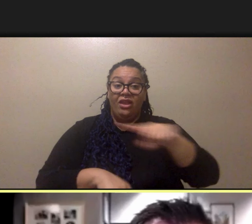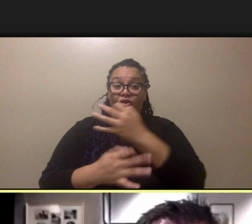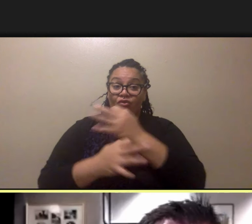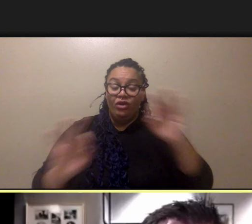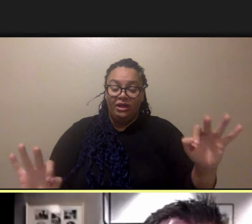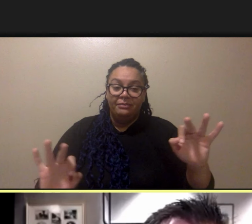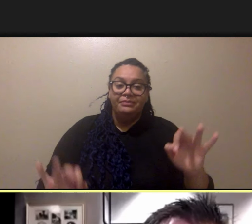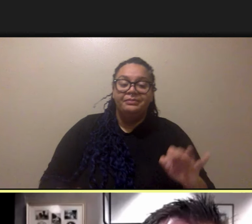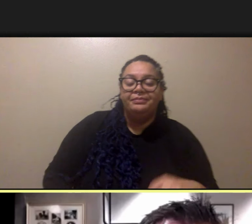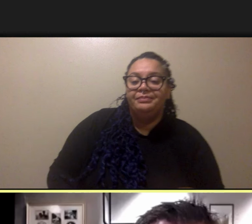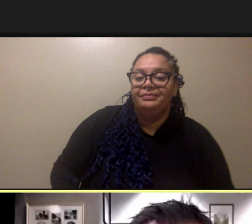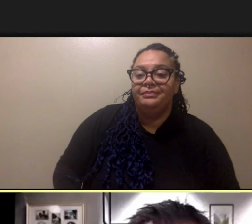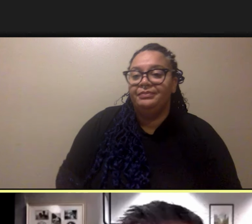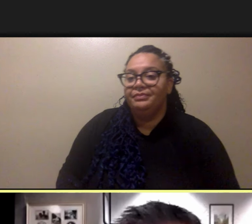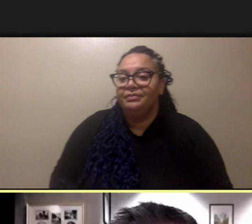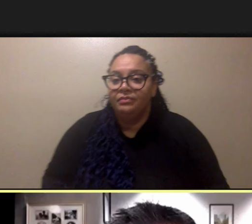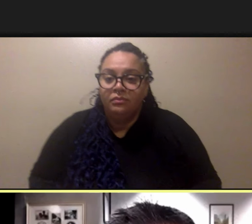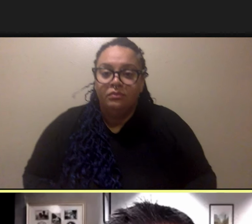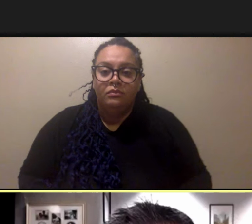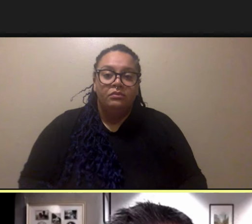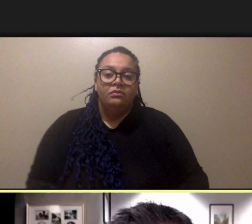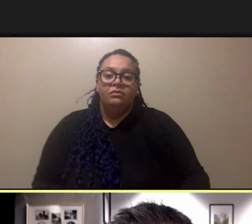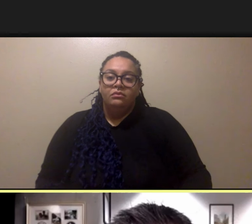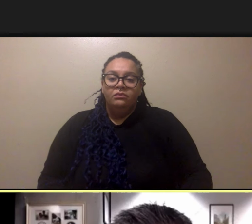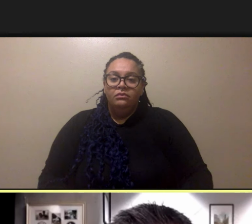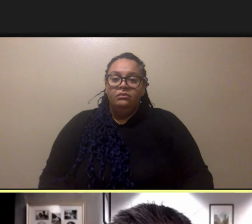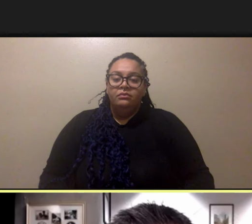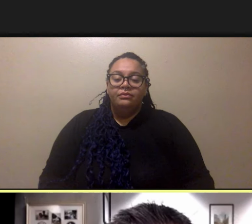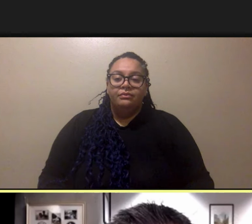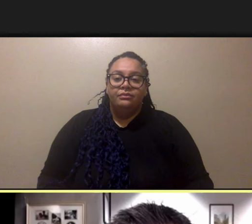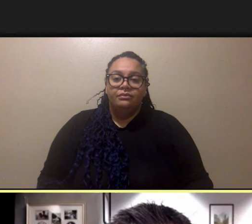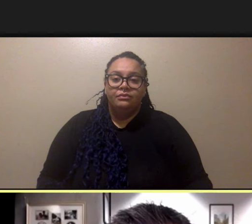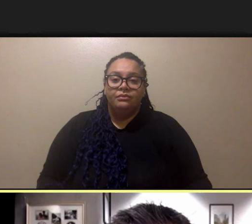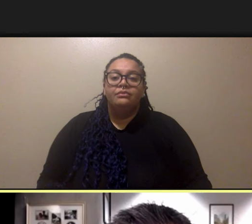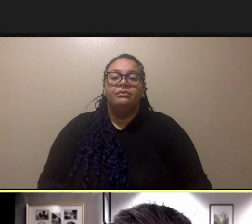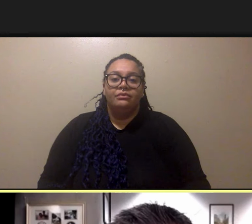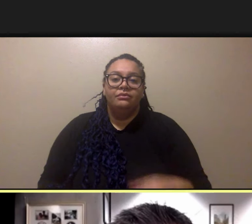And during the Protestant Reformation, English theologian named